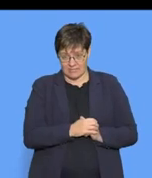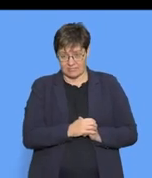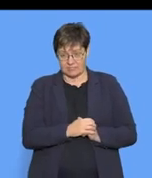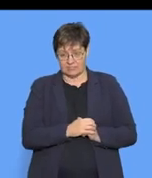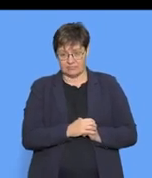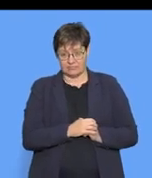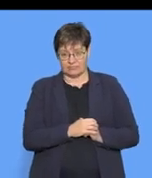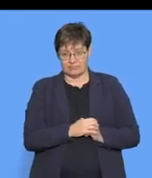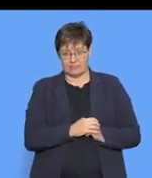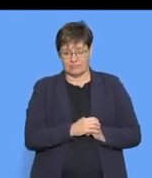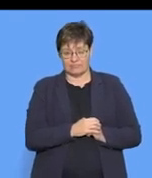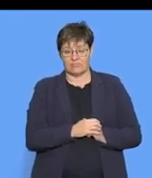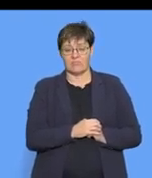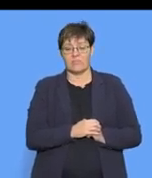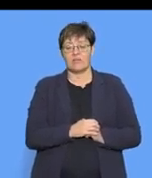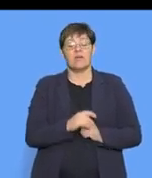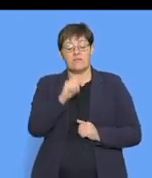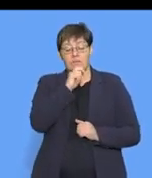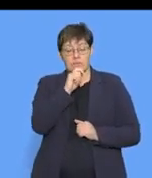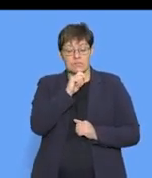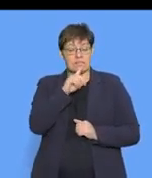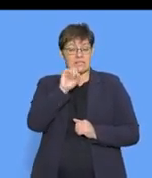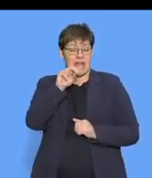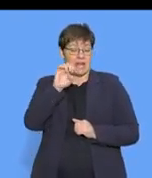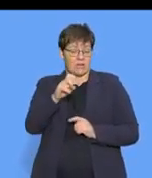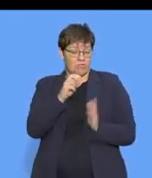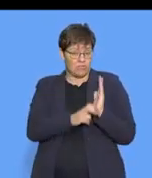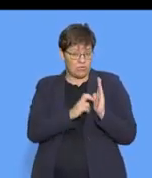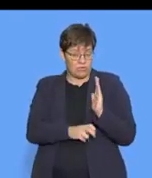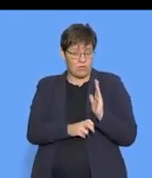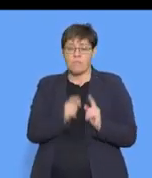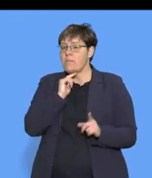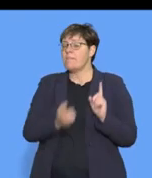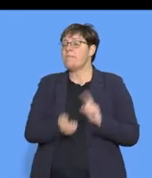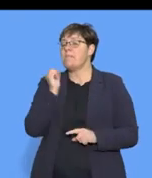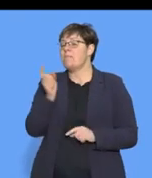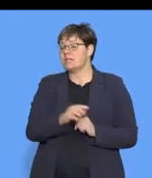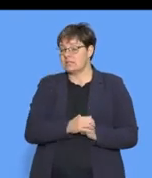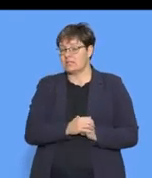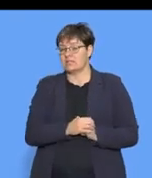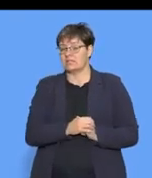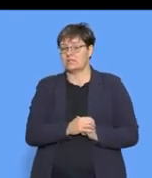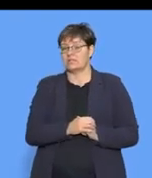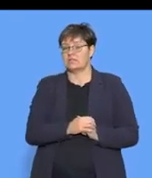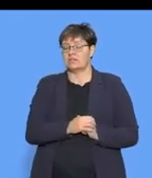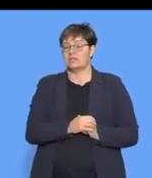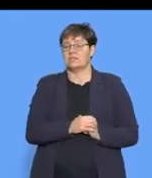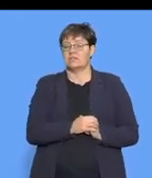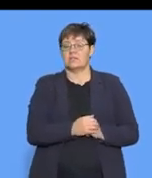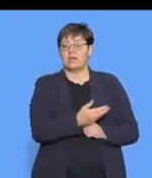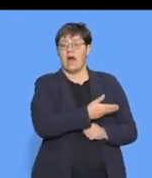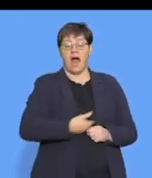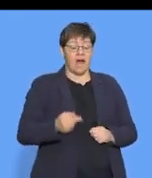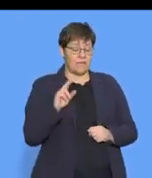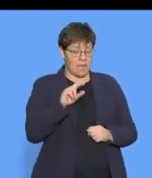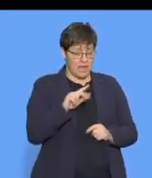rule. And if we're using the sine rule here, what will we be finding? We'll use this as our half